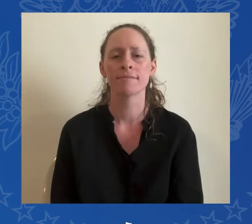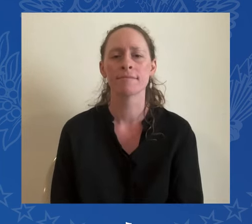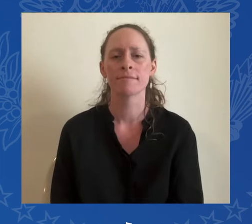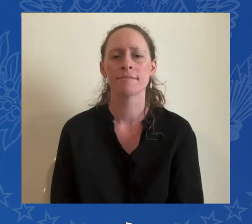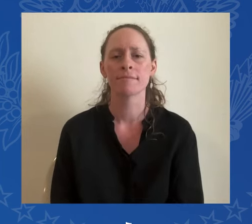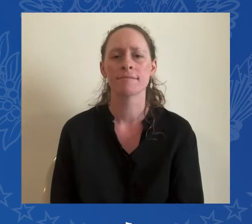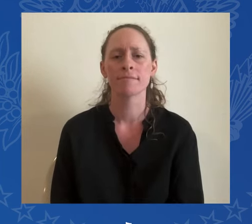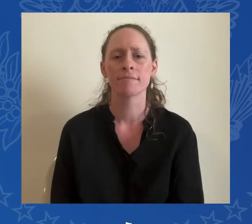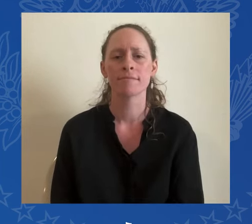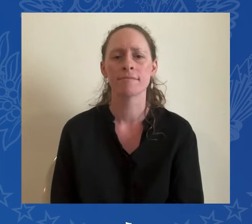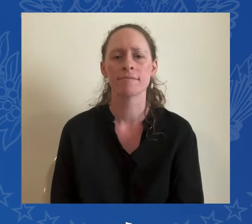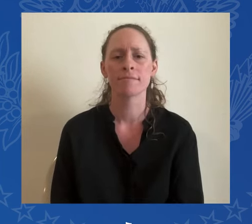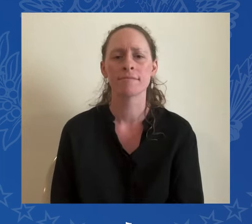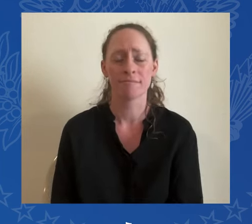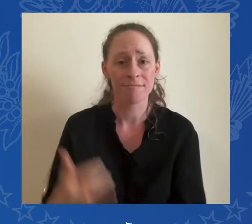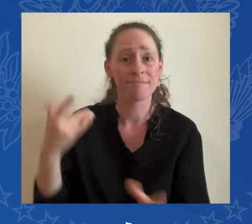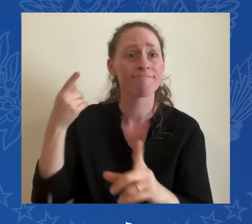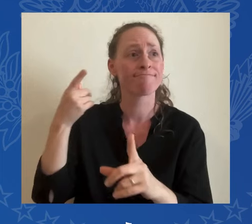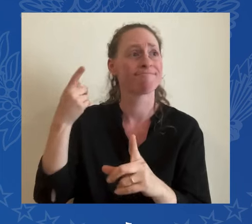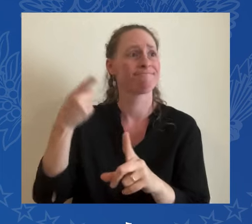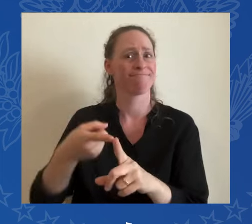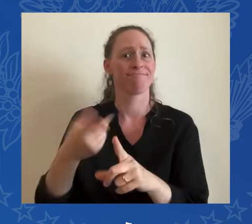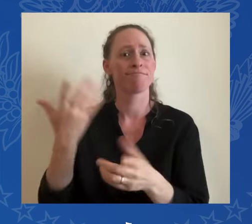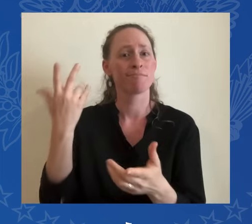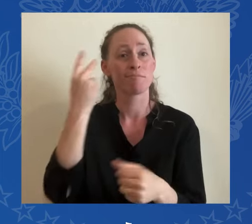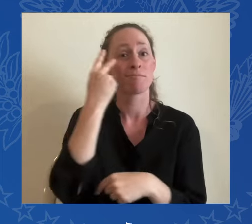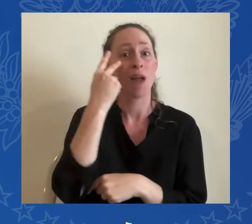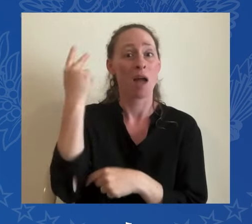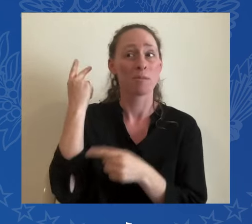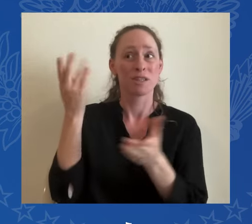celebrating the anniversary of the death of our son, Bo.